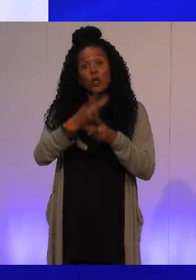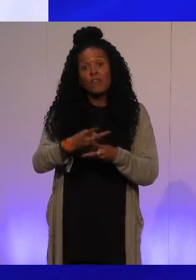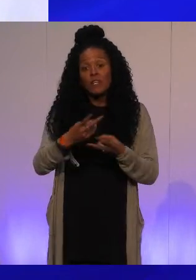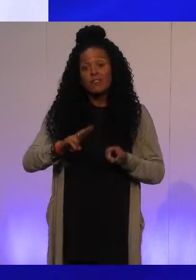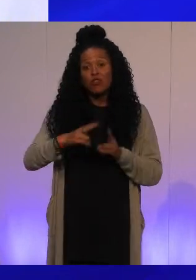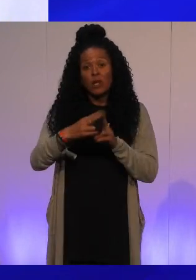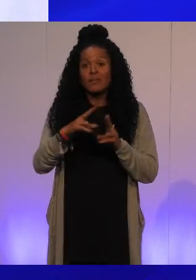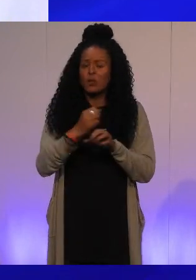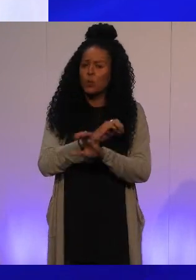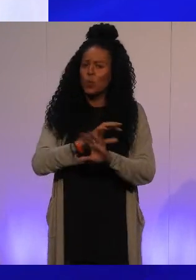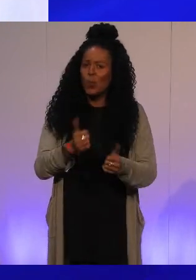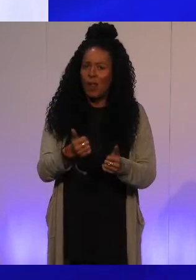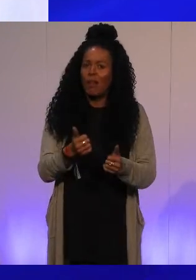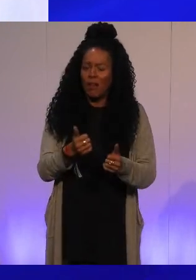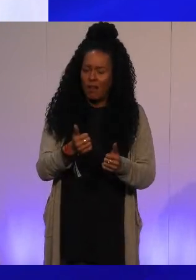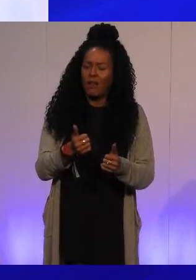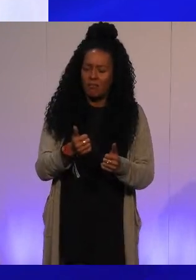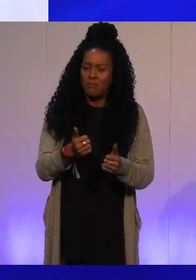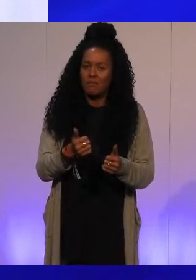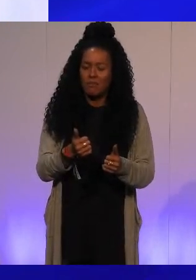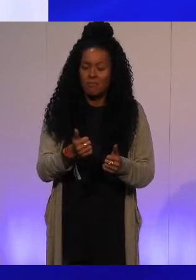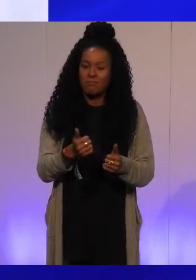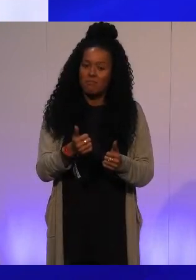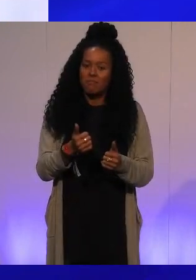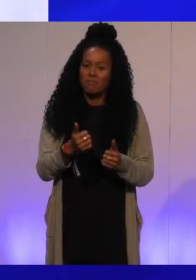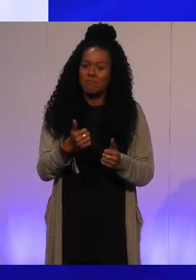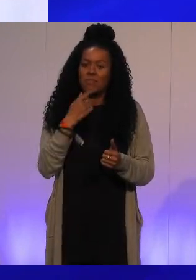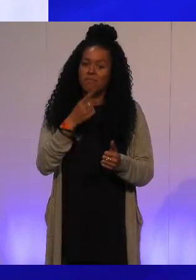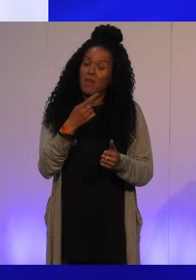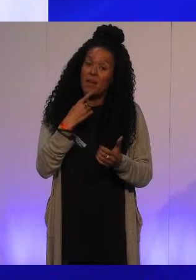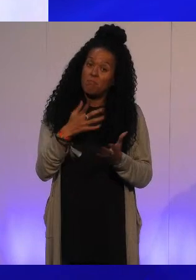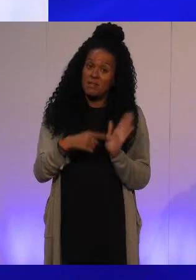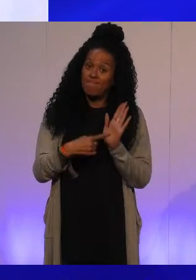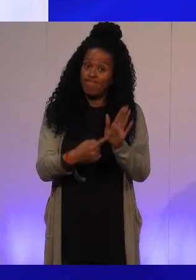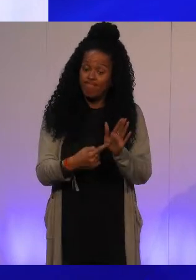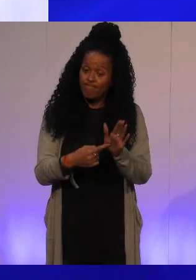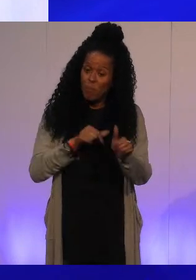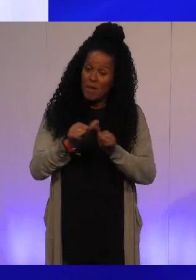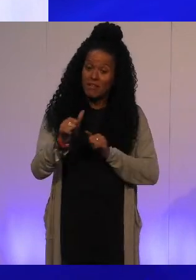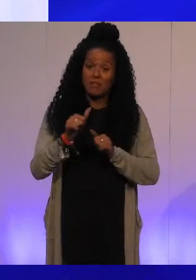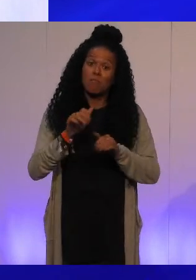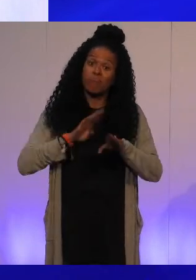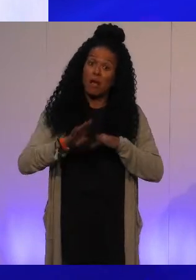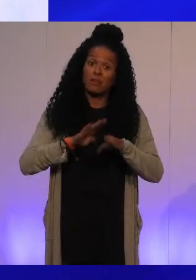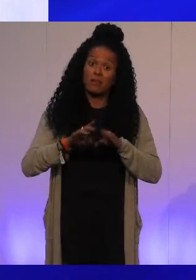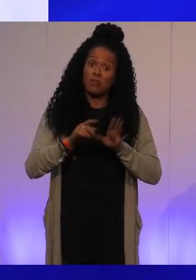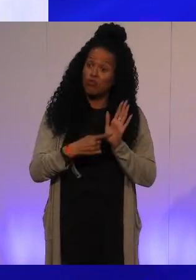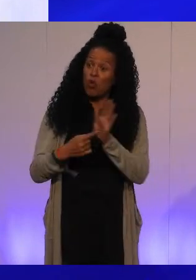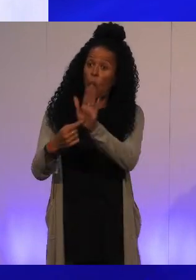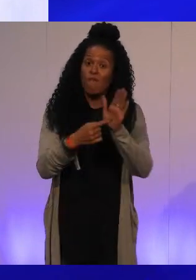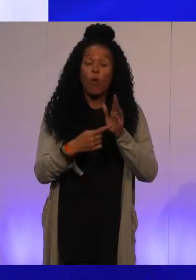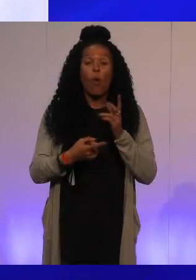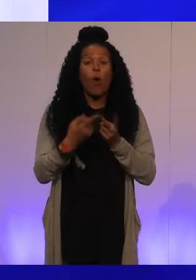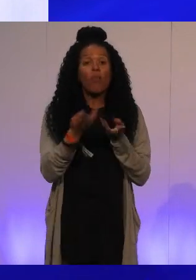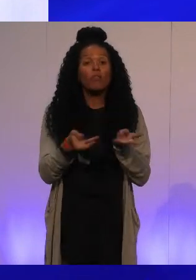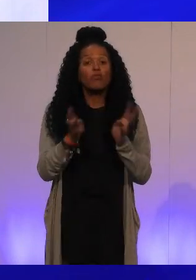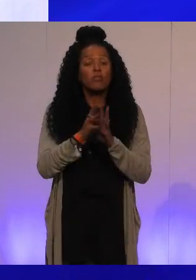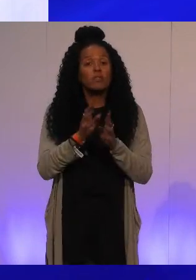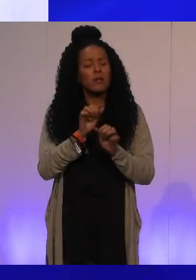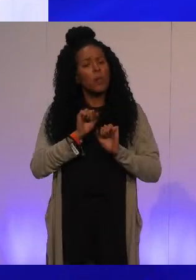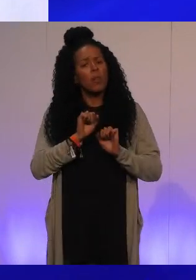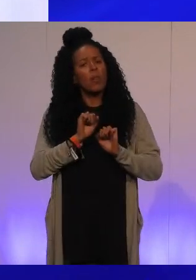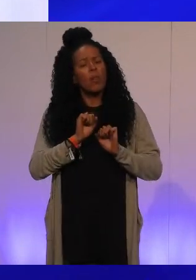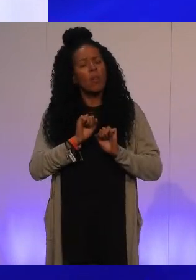does really well, and indeed is held up as an example of best practice in other trusts, is the way that you have and set